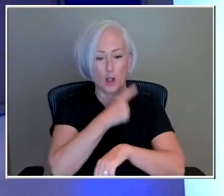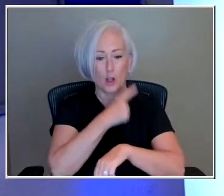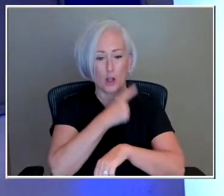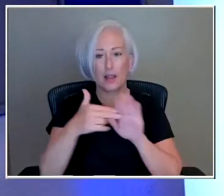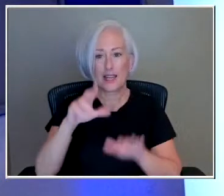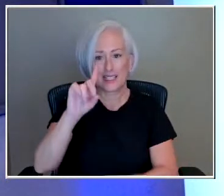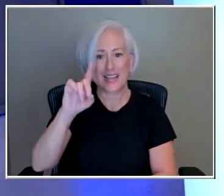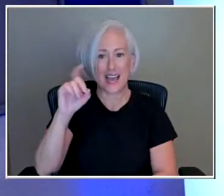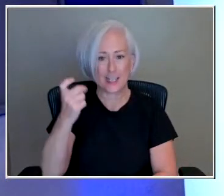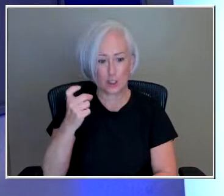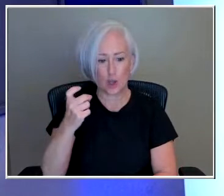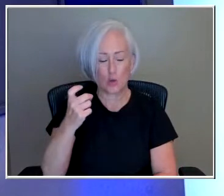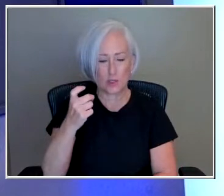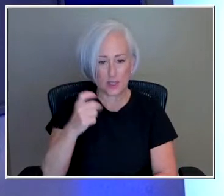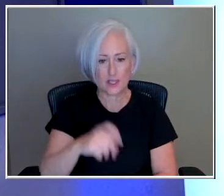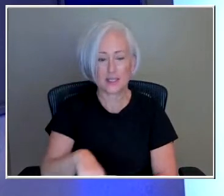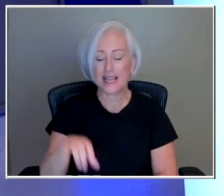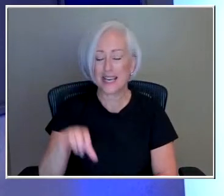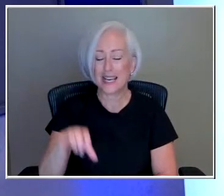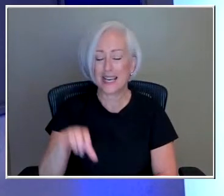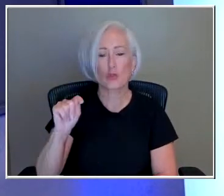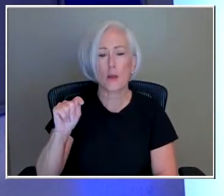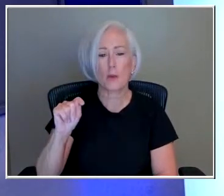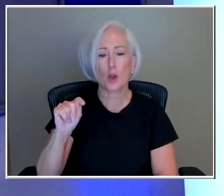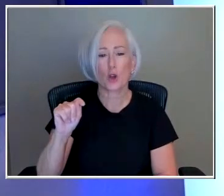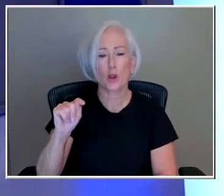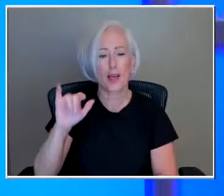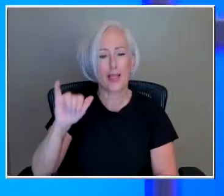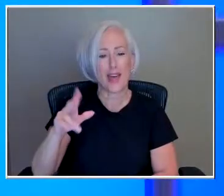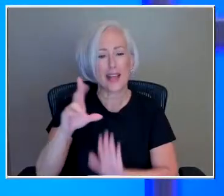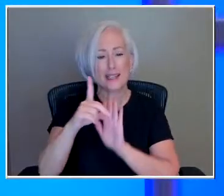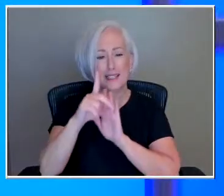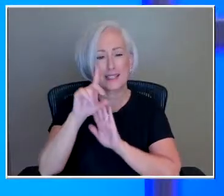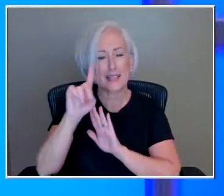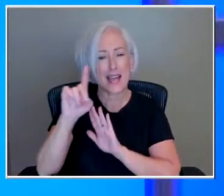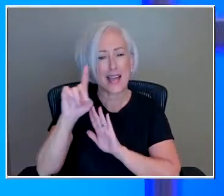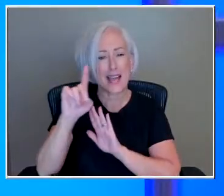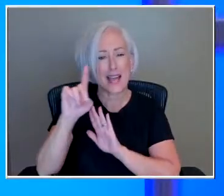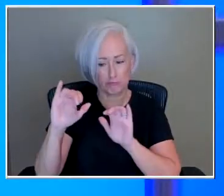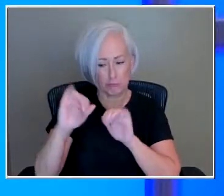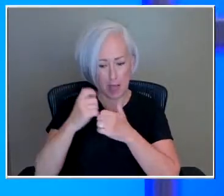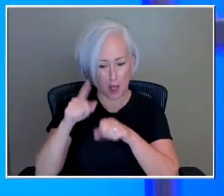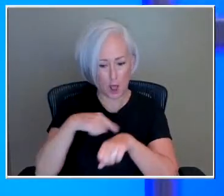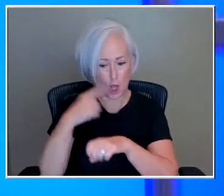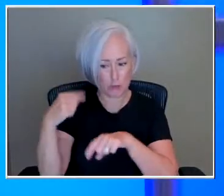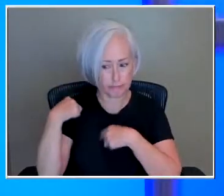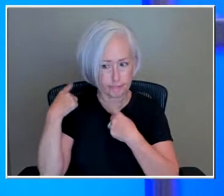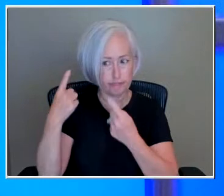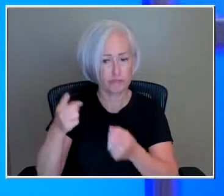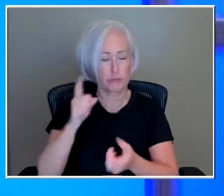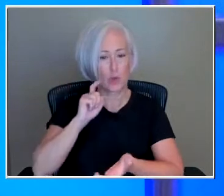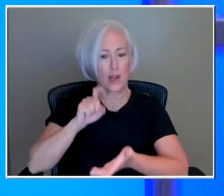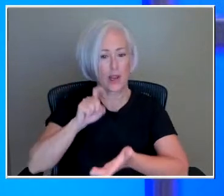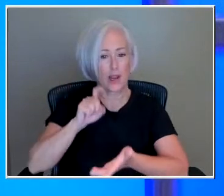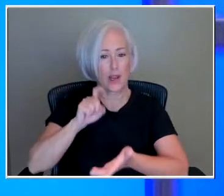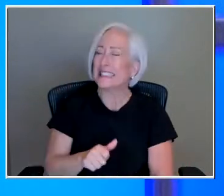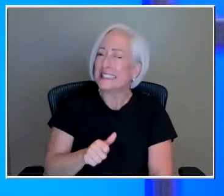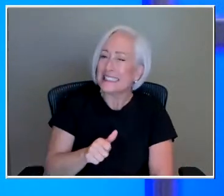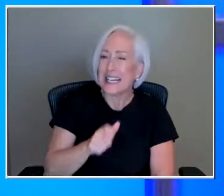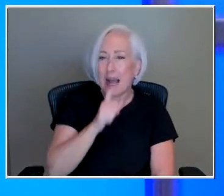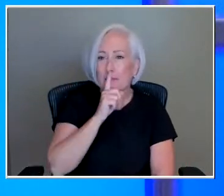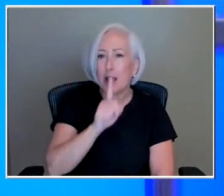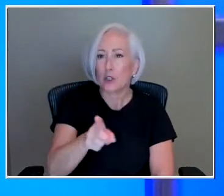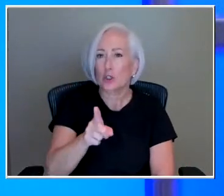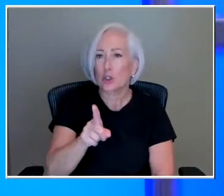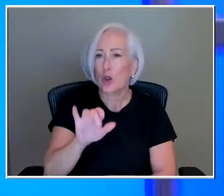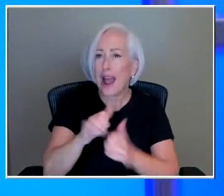been recognized? So I don't know exactly how long, but for a long time. Actually, we've